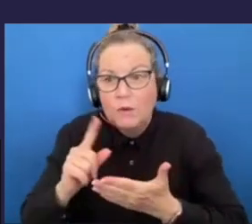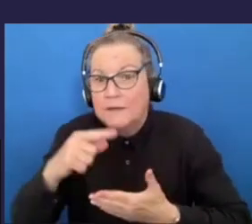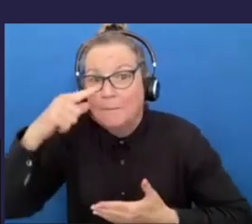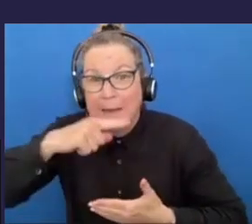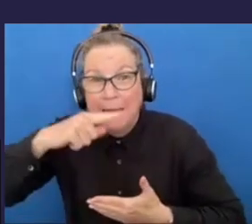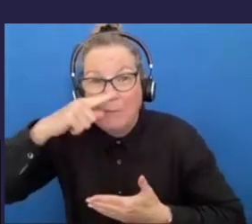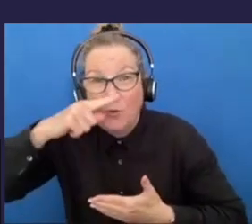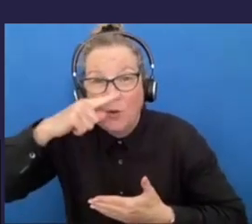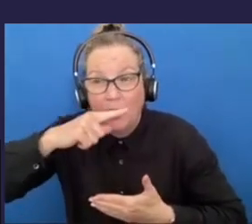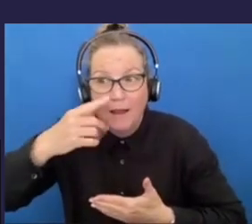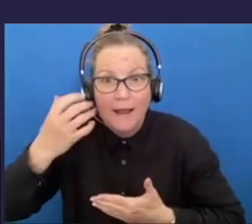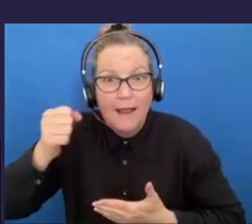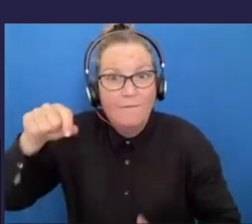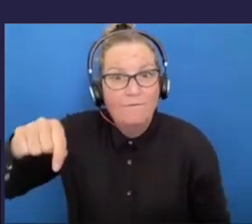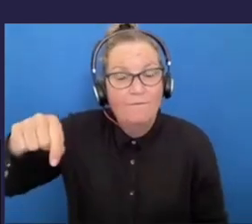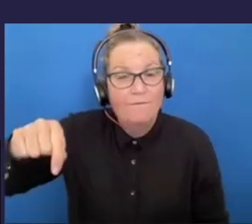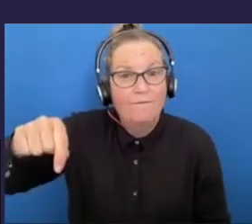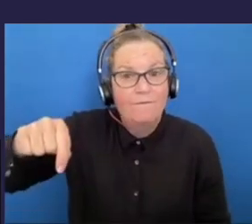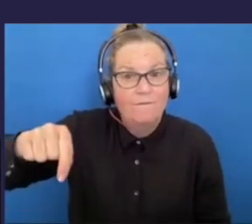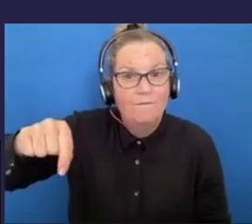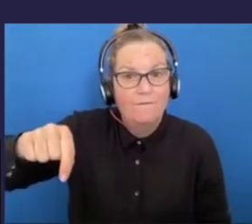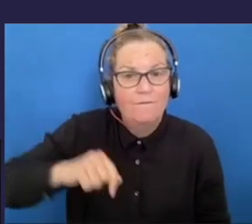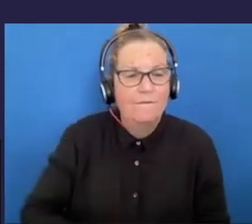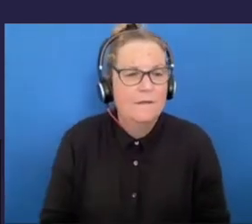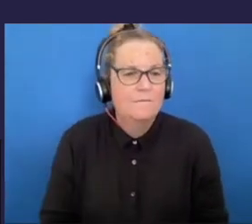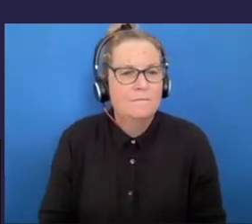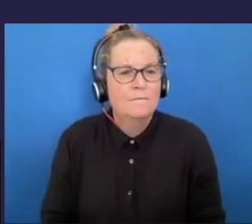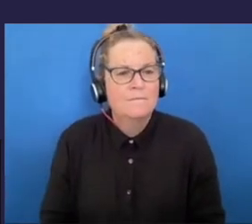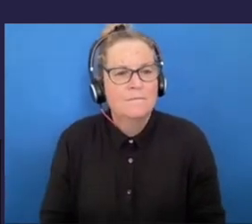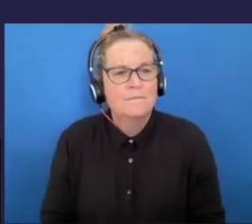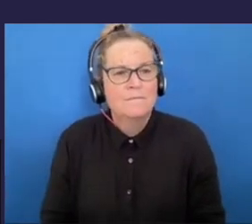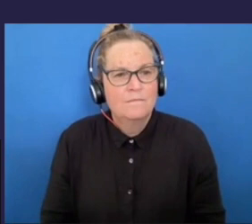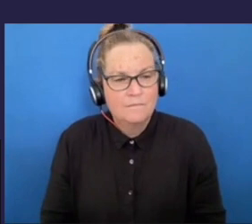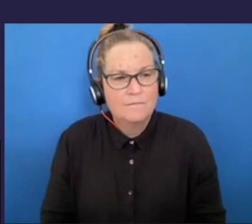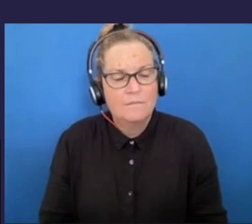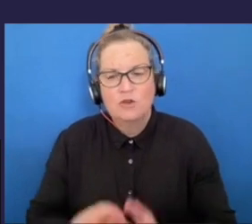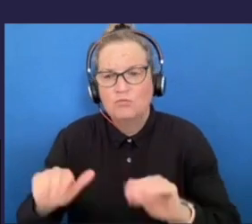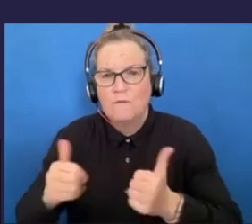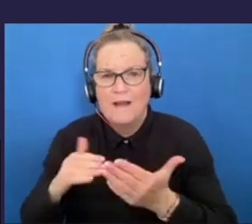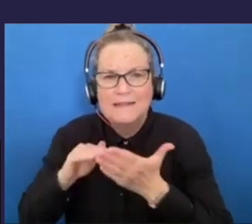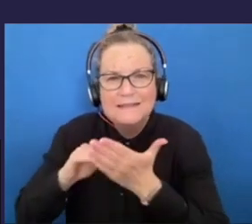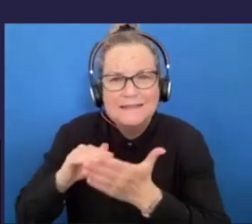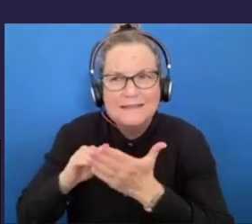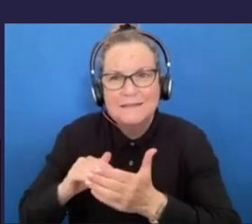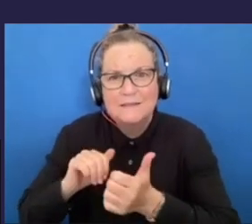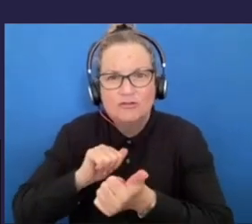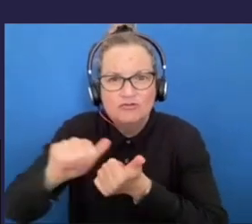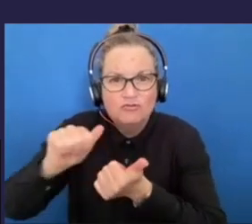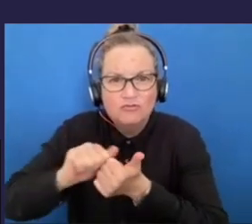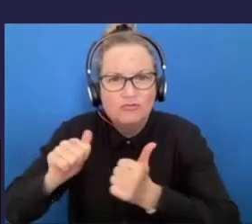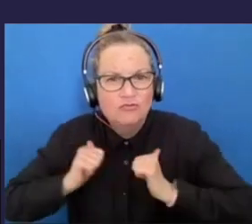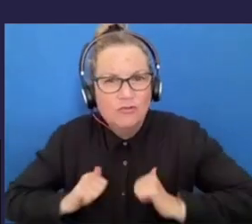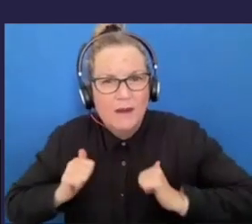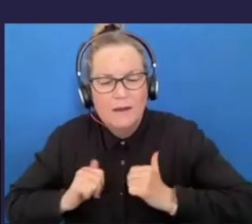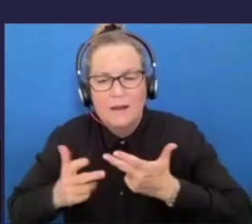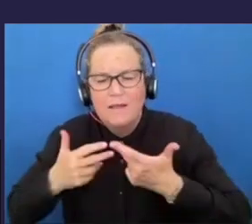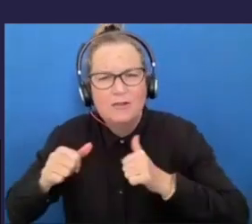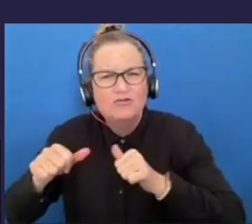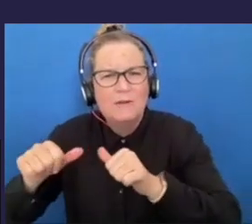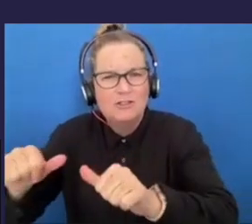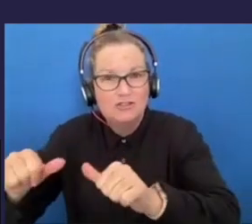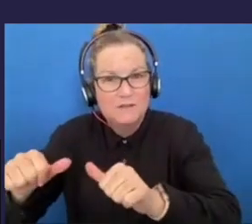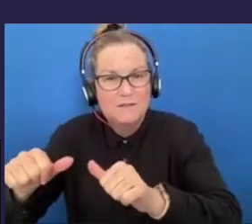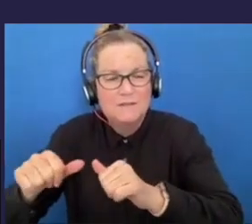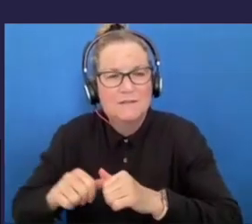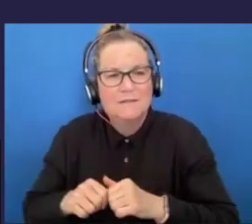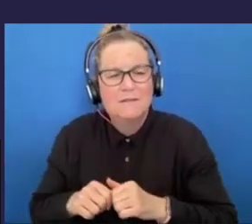in the setting that the person with the disability is in, to provide assistance, training, and other strategies. This is instead of adding